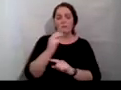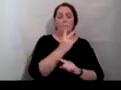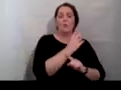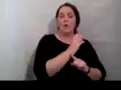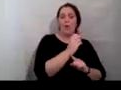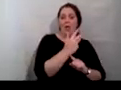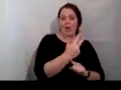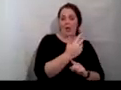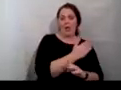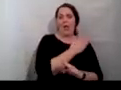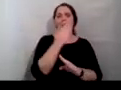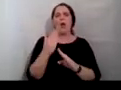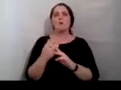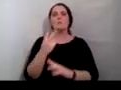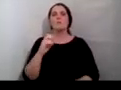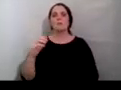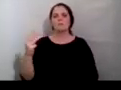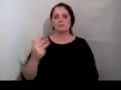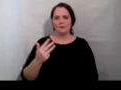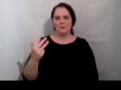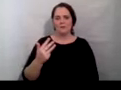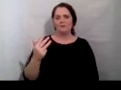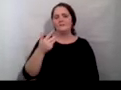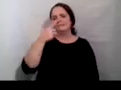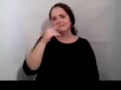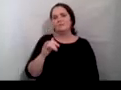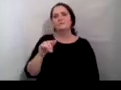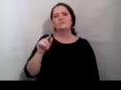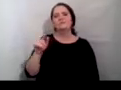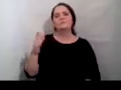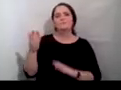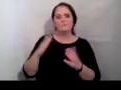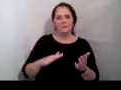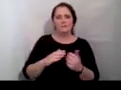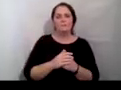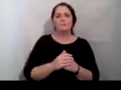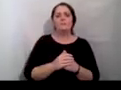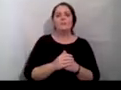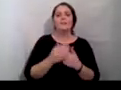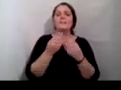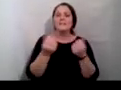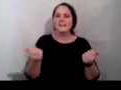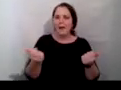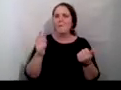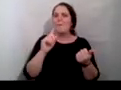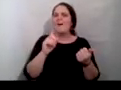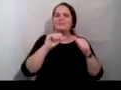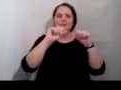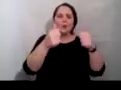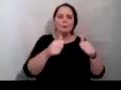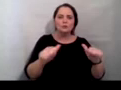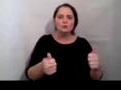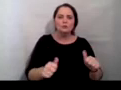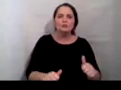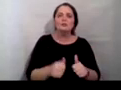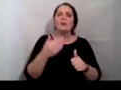from 2008 until 2019, when she unfortunately passed away. It also includes some